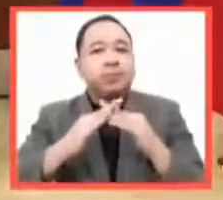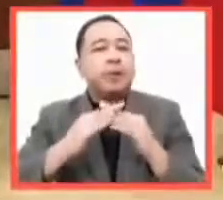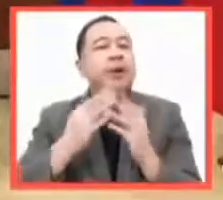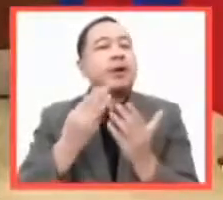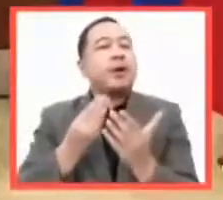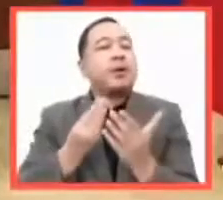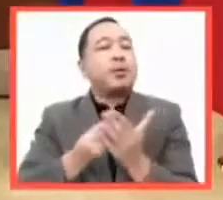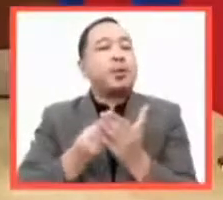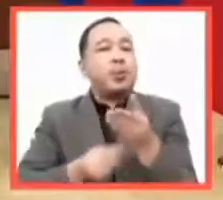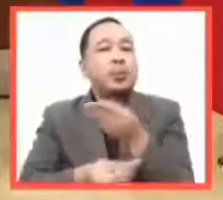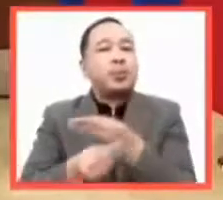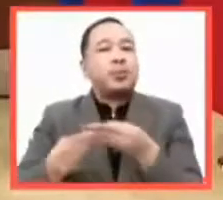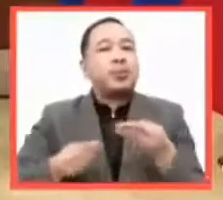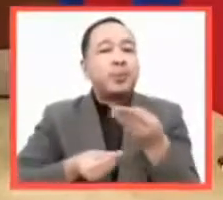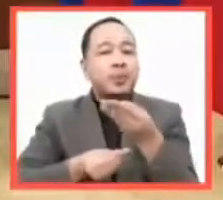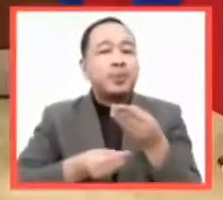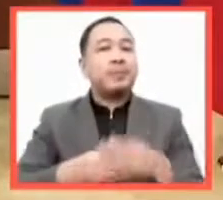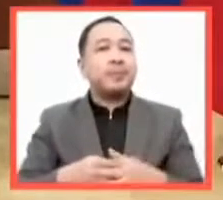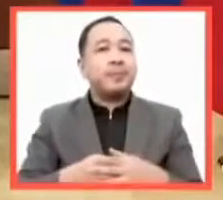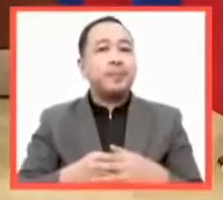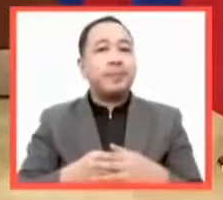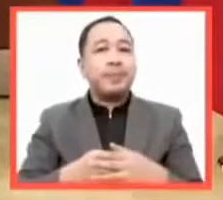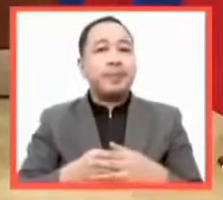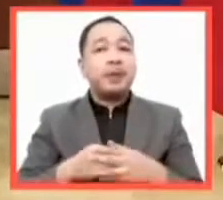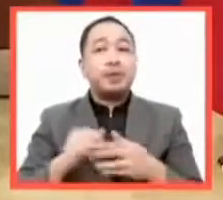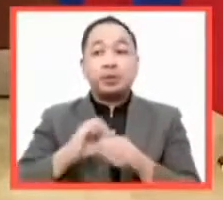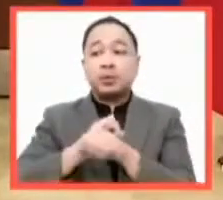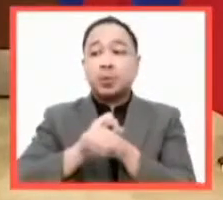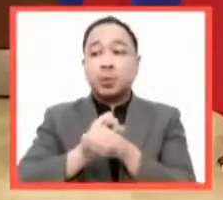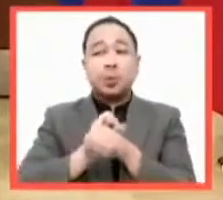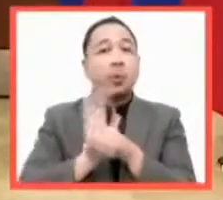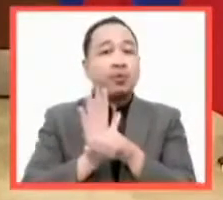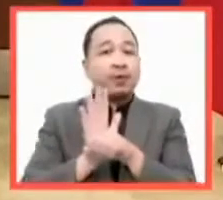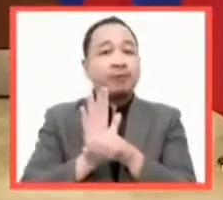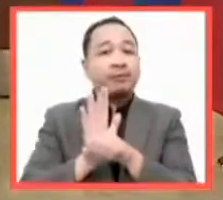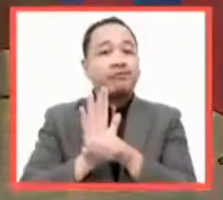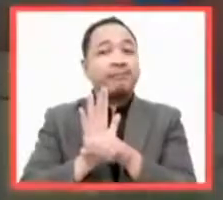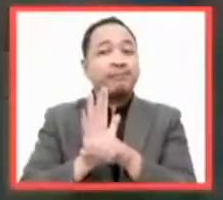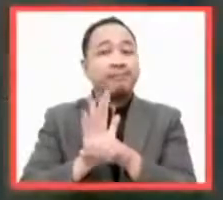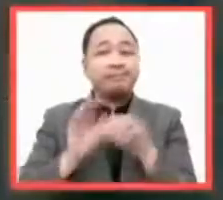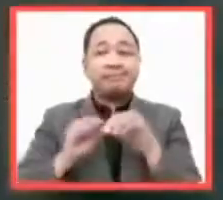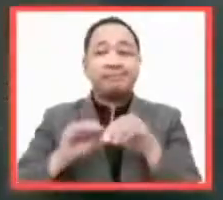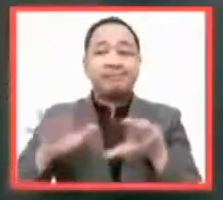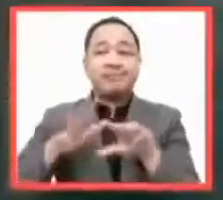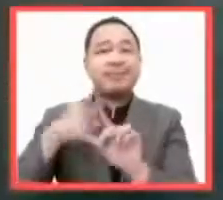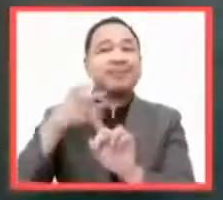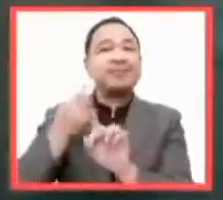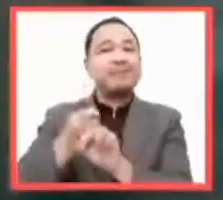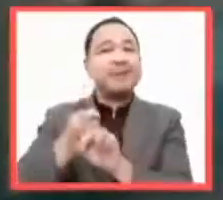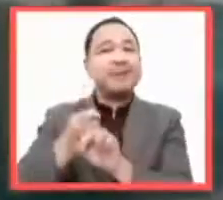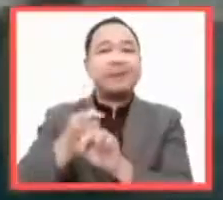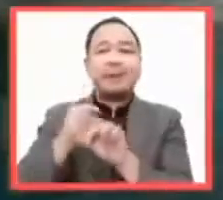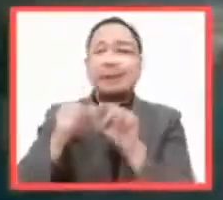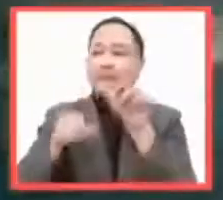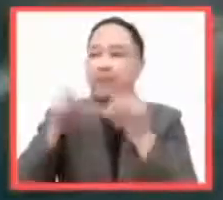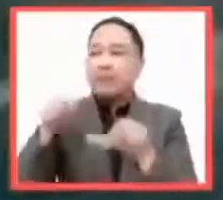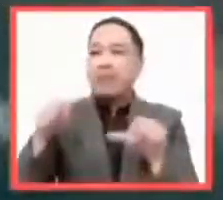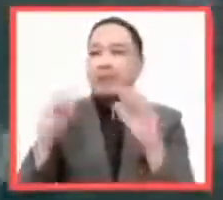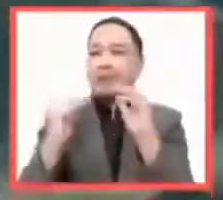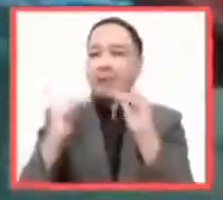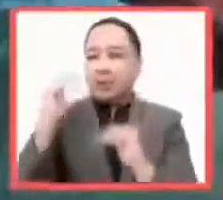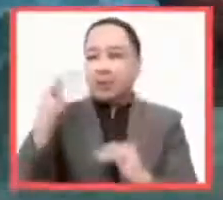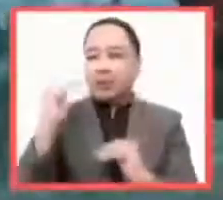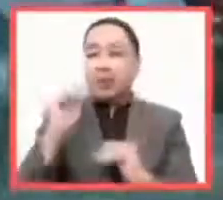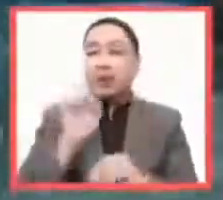Just as COVID-19 has had an uneven impact on the people, climate change has